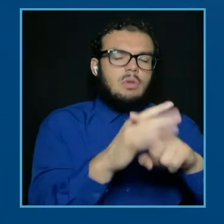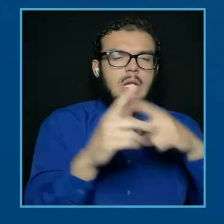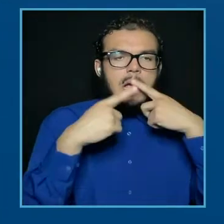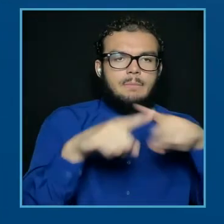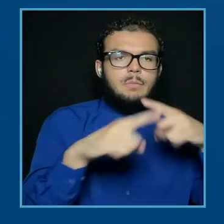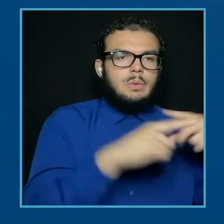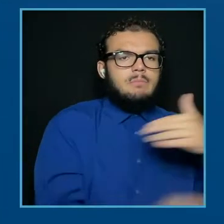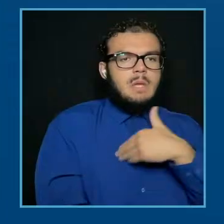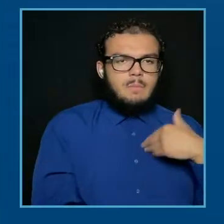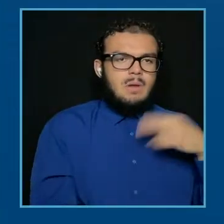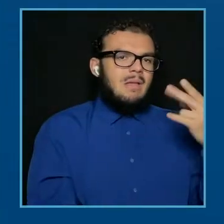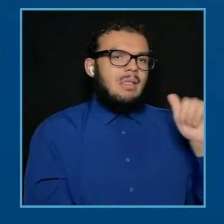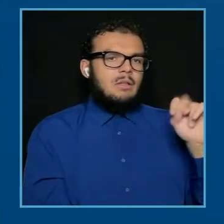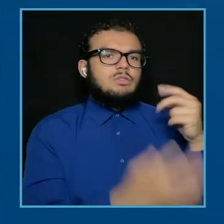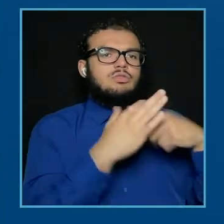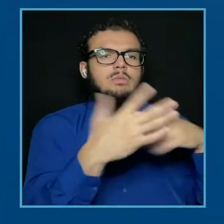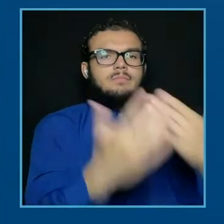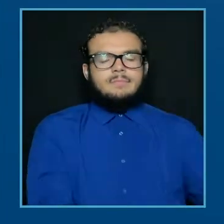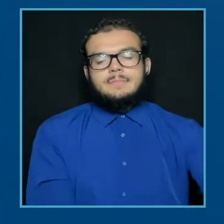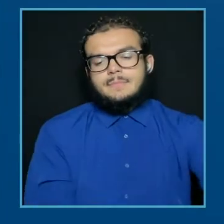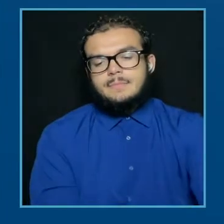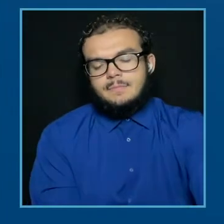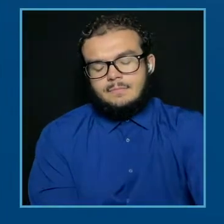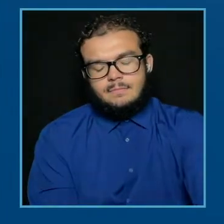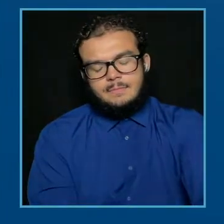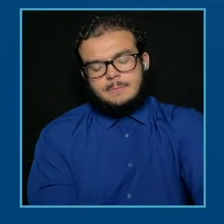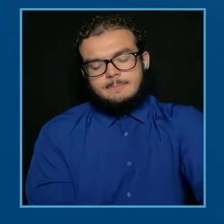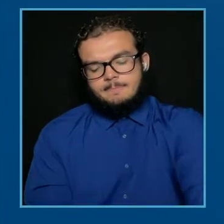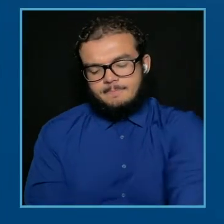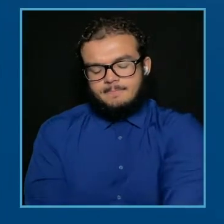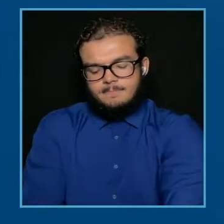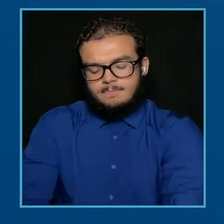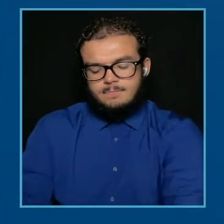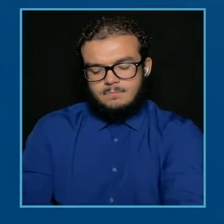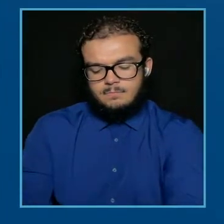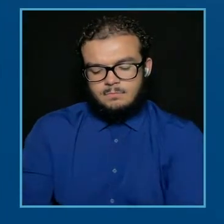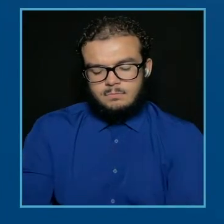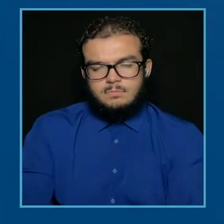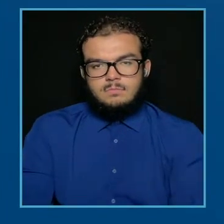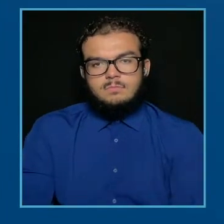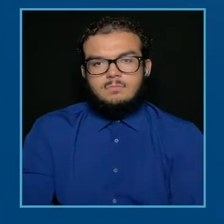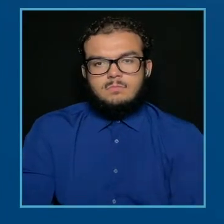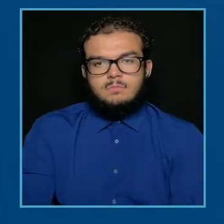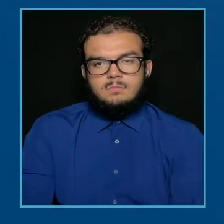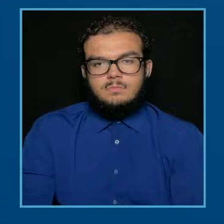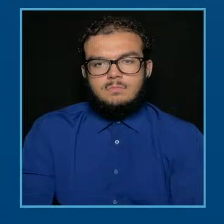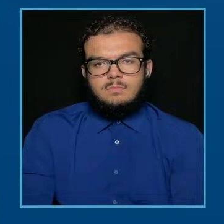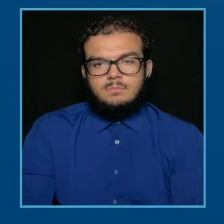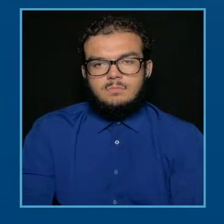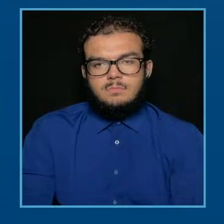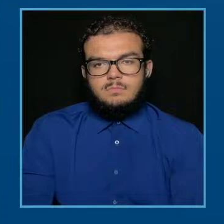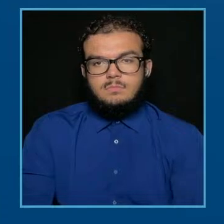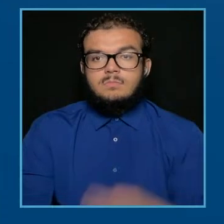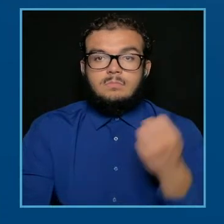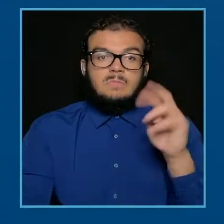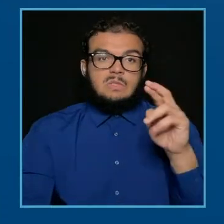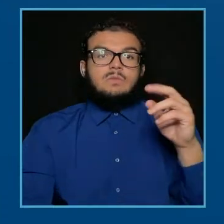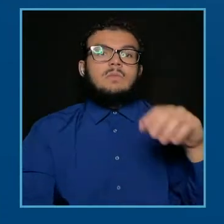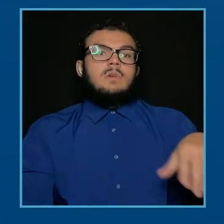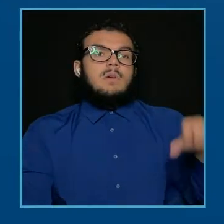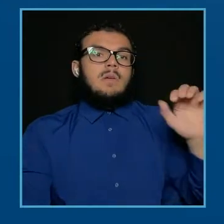Helen, please call the roll. Yes, Mr. Chair. Mr.